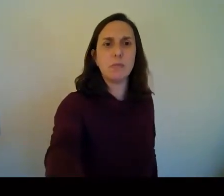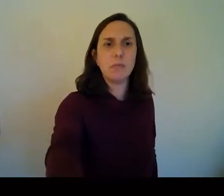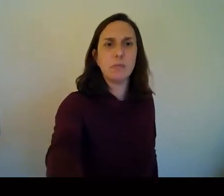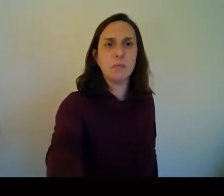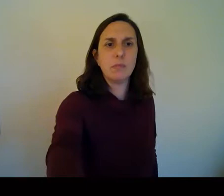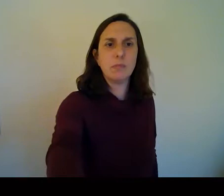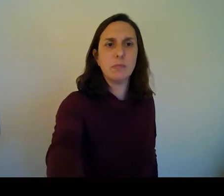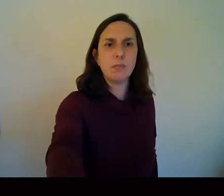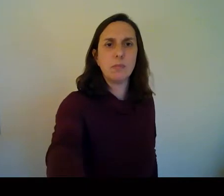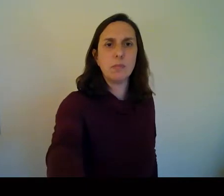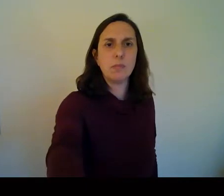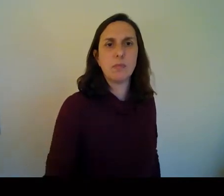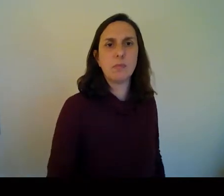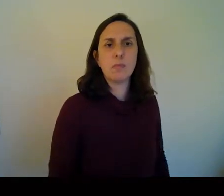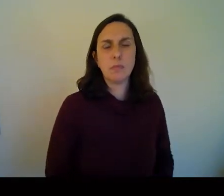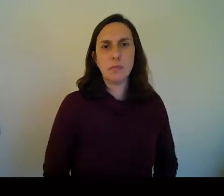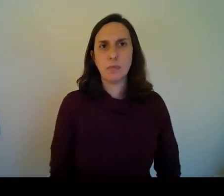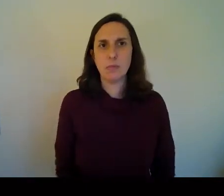So we're going to look at h of x